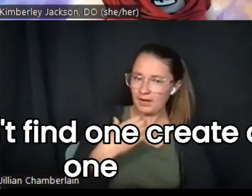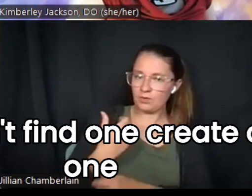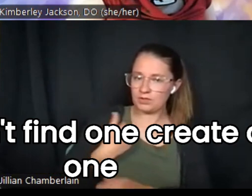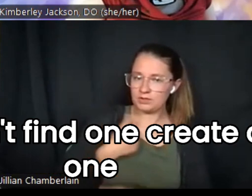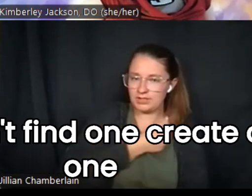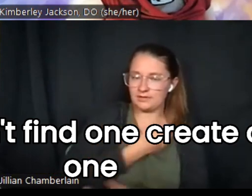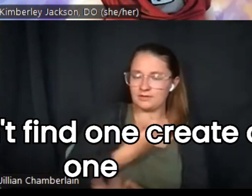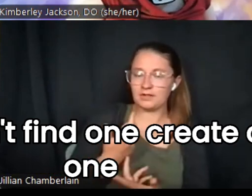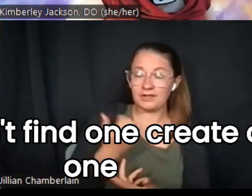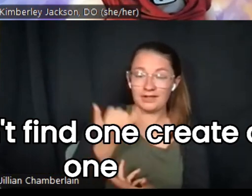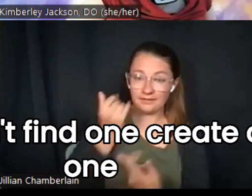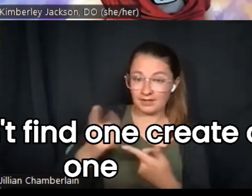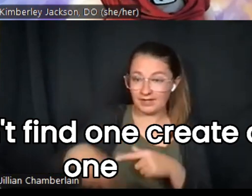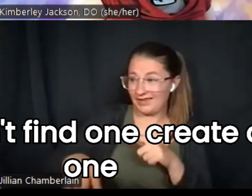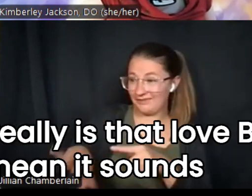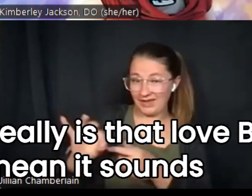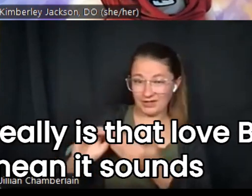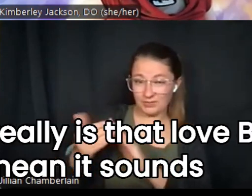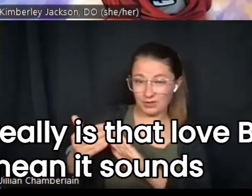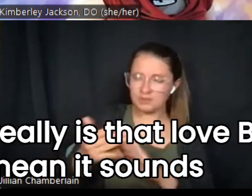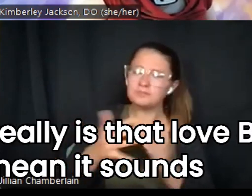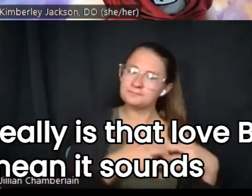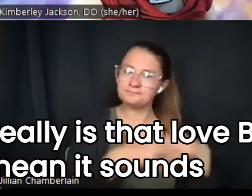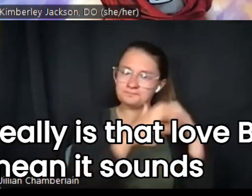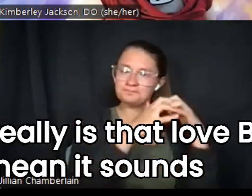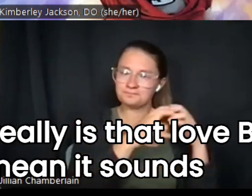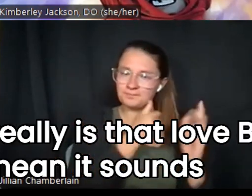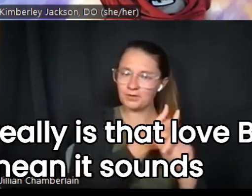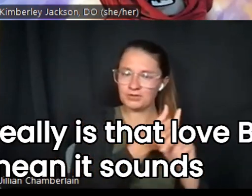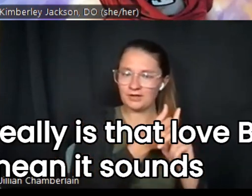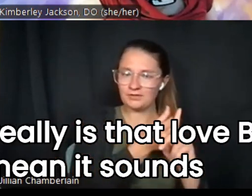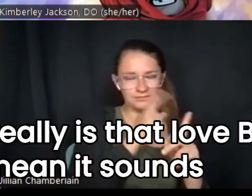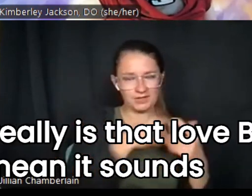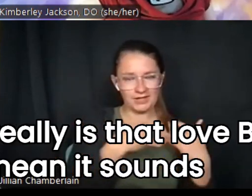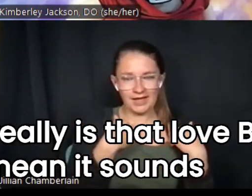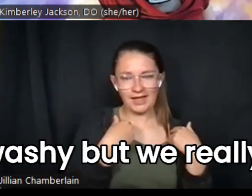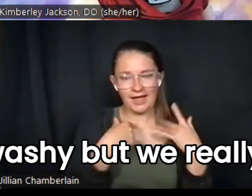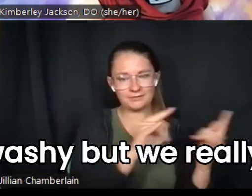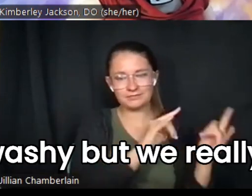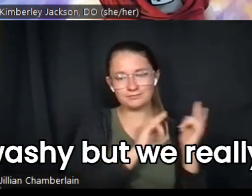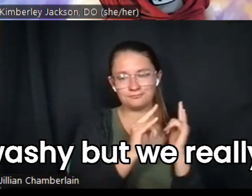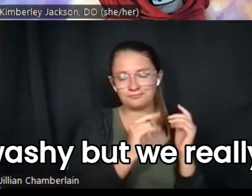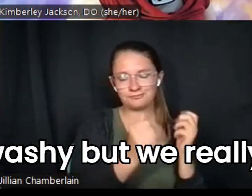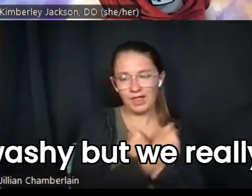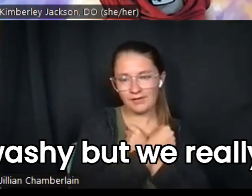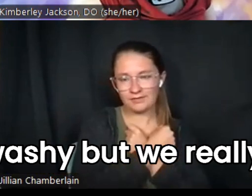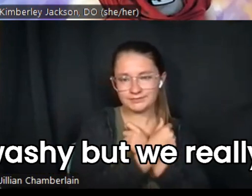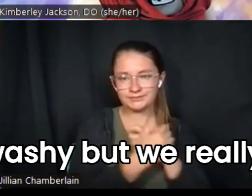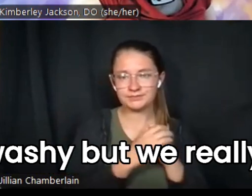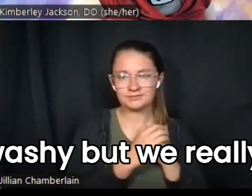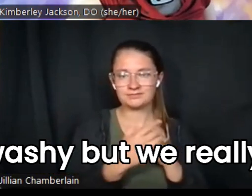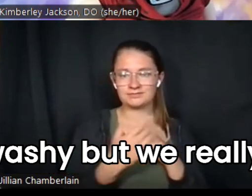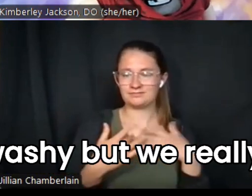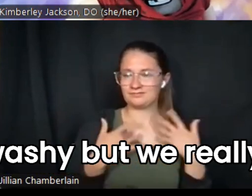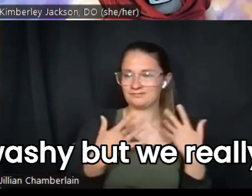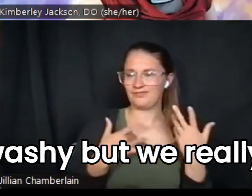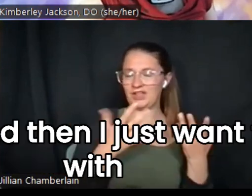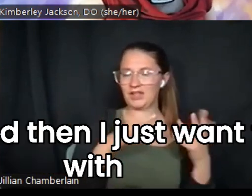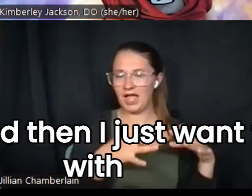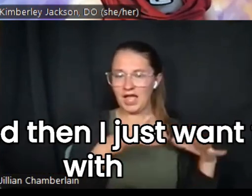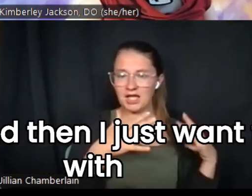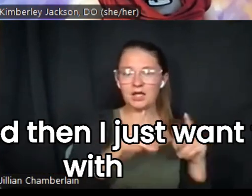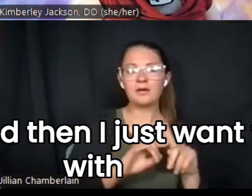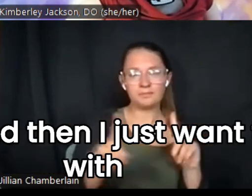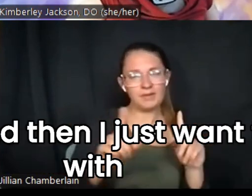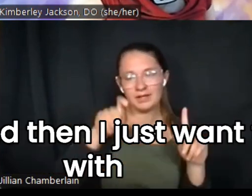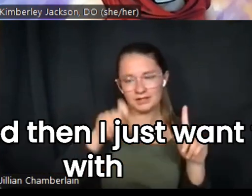can't find one, create one, make one where there really is that love. Because I mean, it sounds kind of wishy-washy, but we really do need